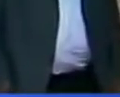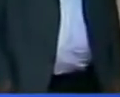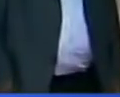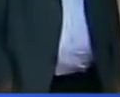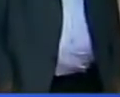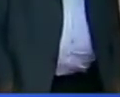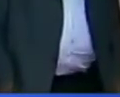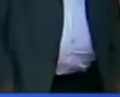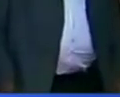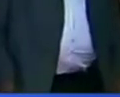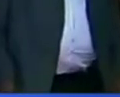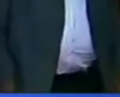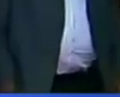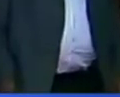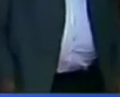Yera,